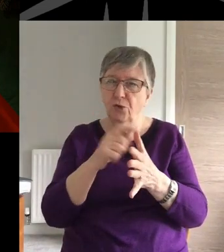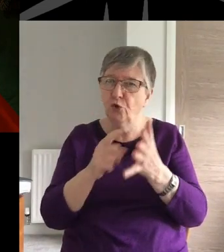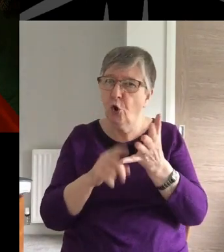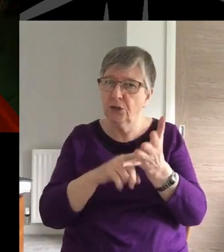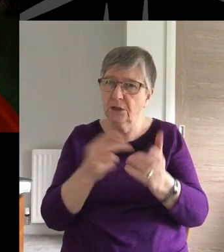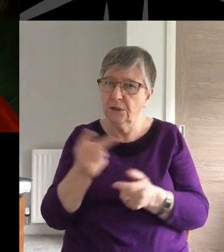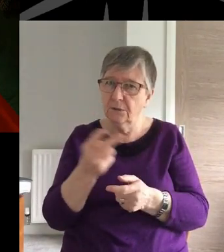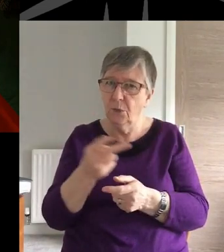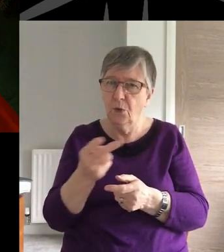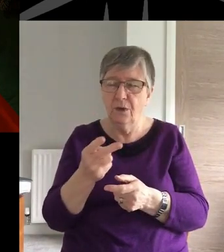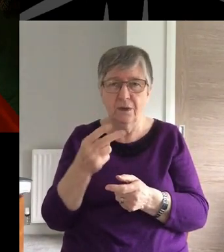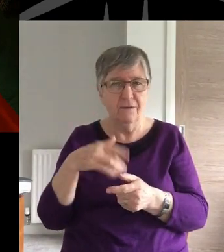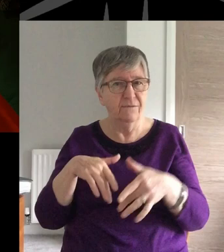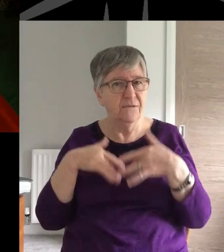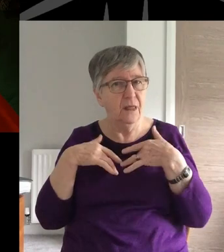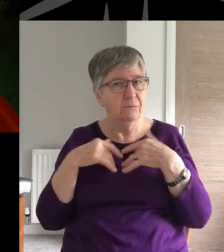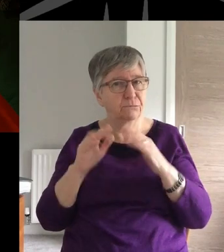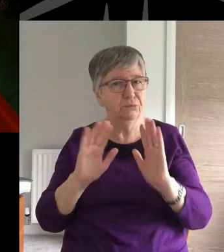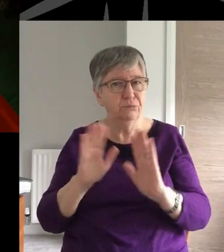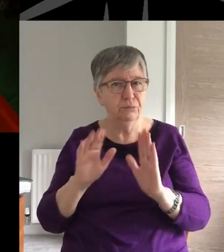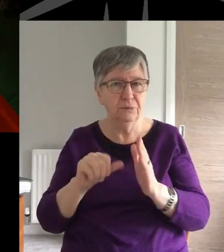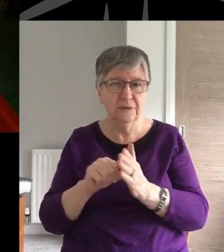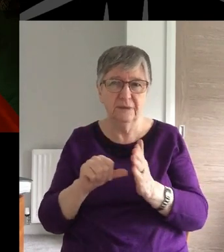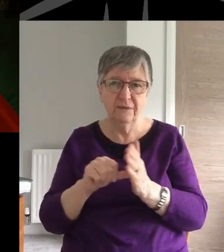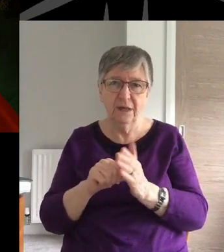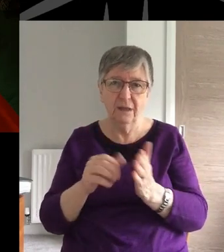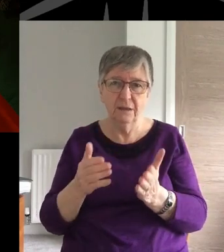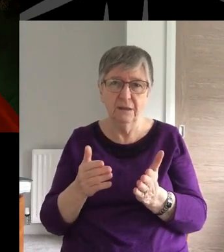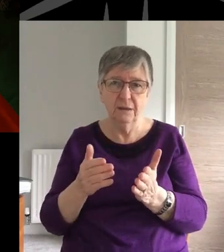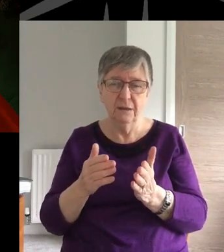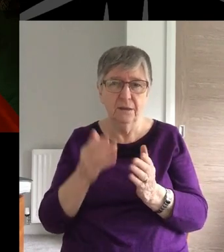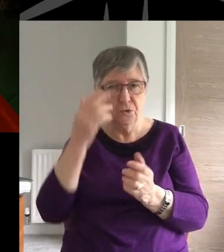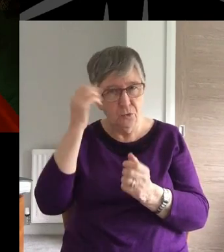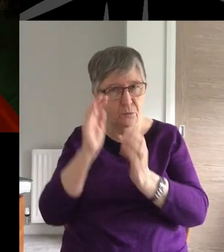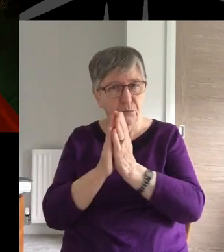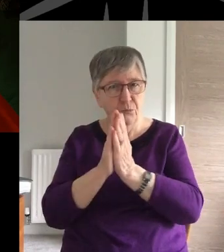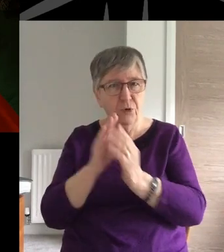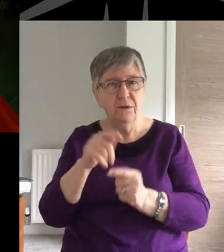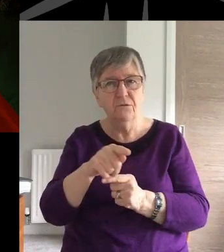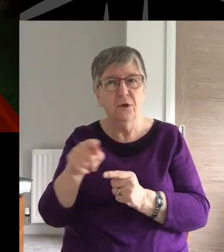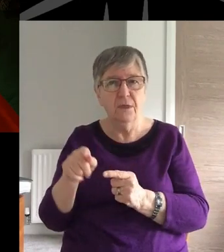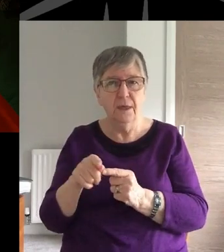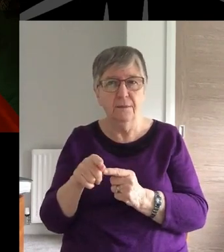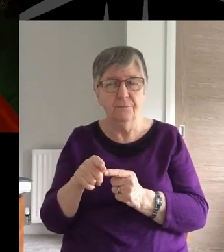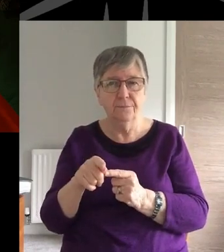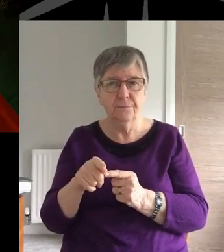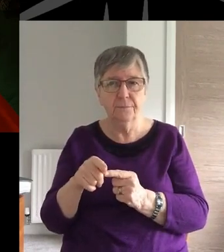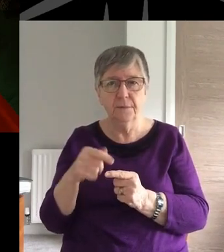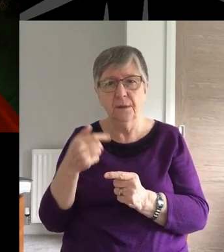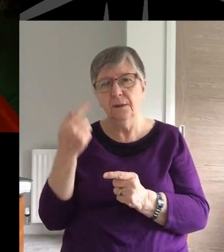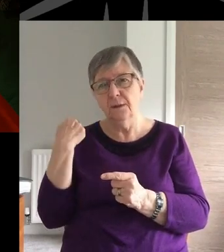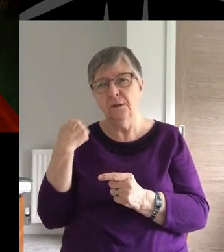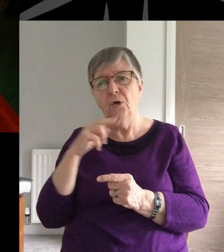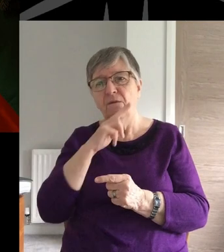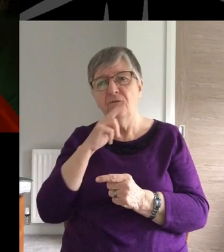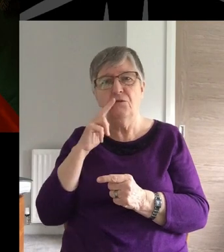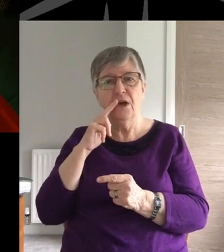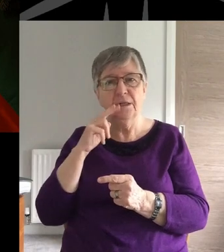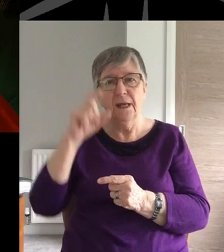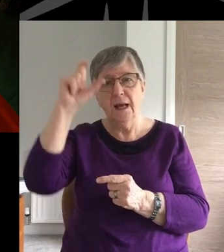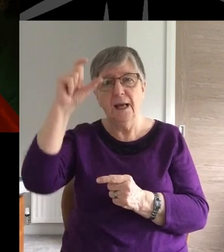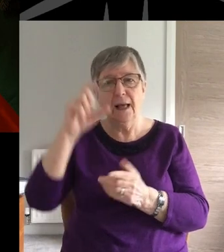are feeling. So do remember them in your prayers. There was a Claremont calling out on Friday